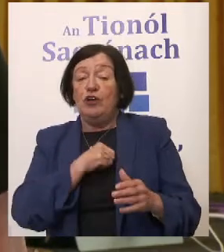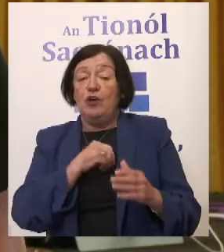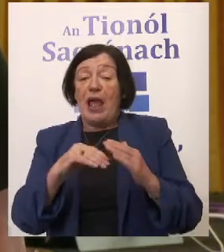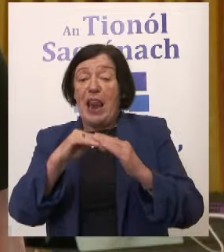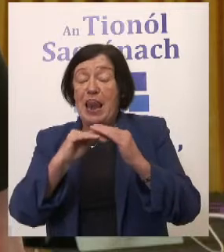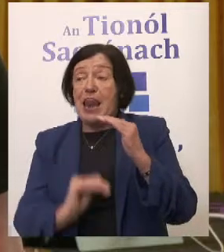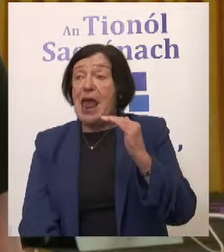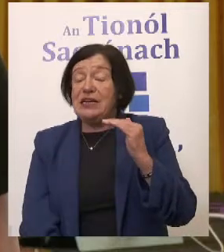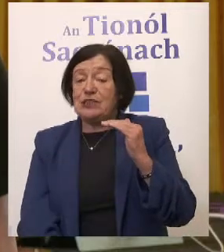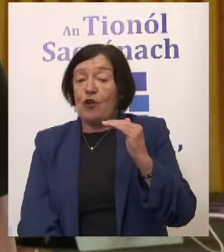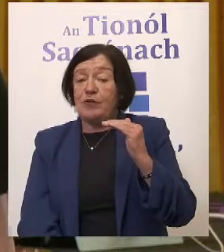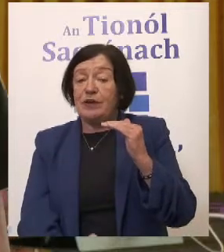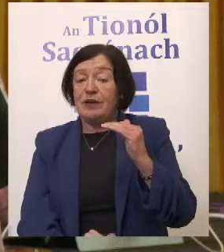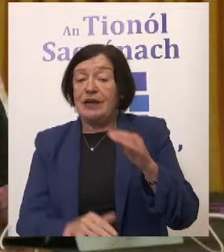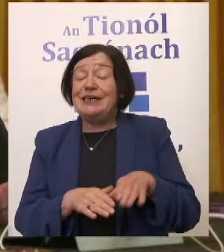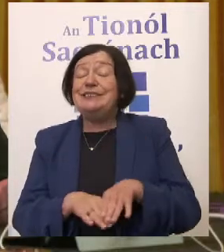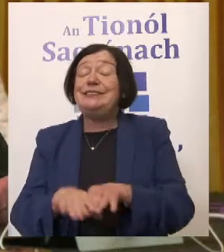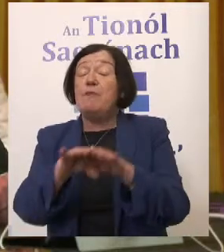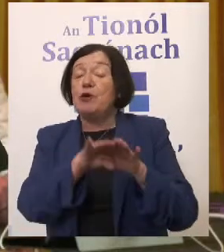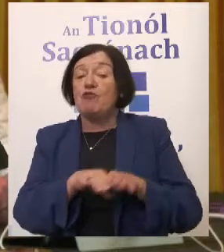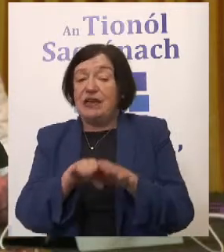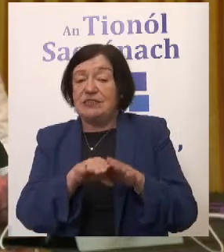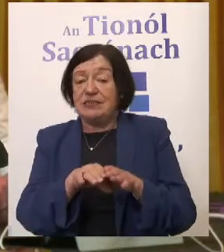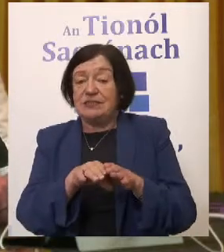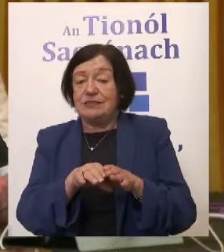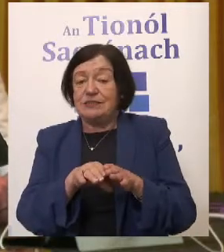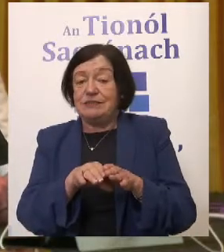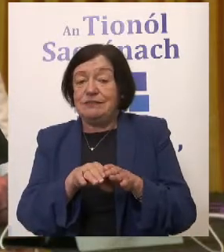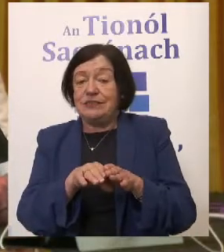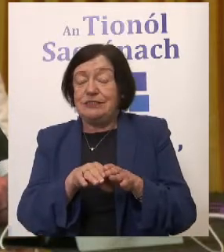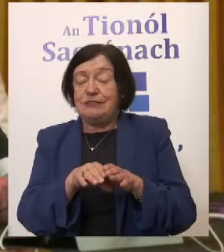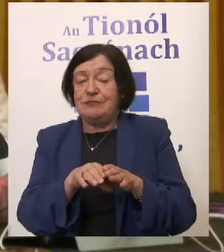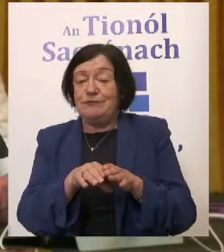lesser democratic authority.